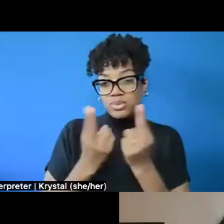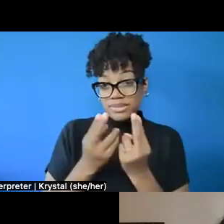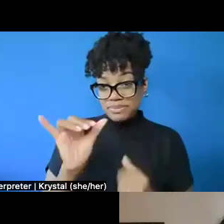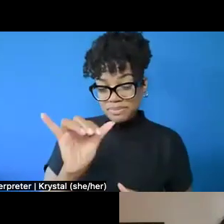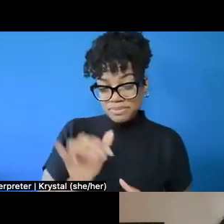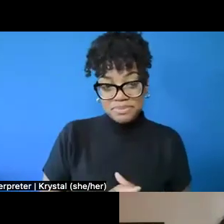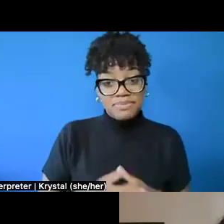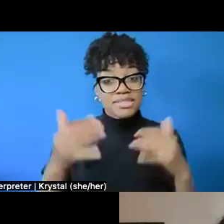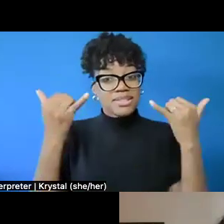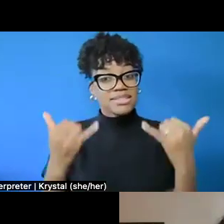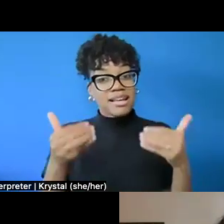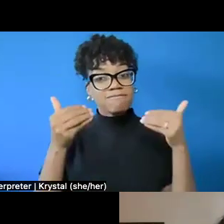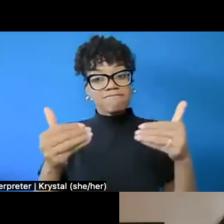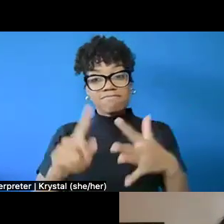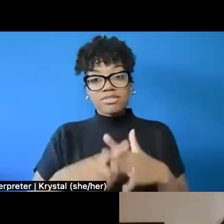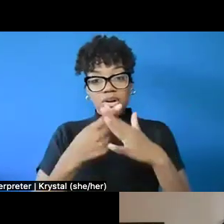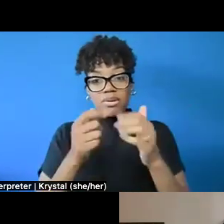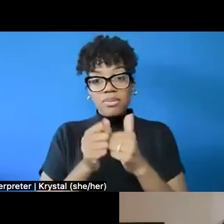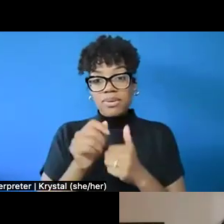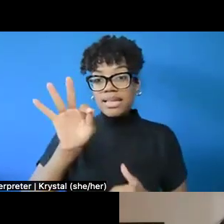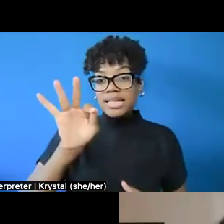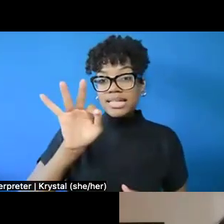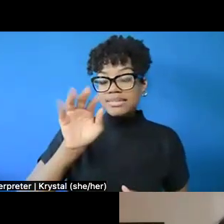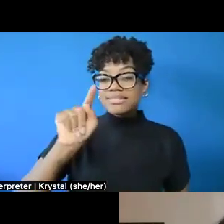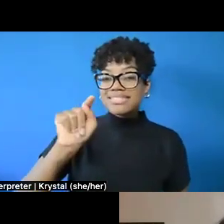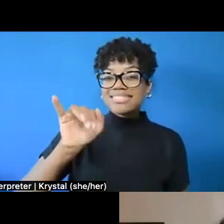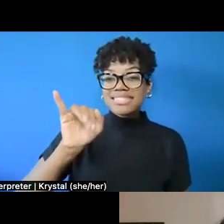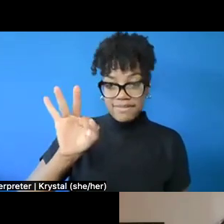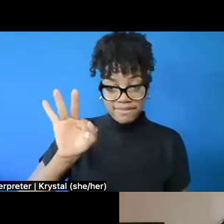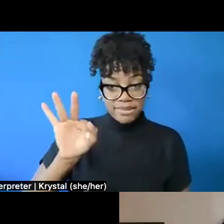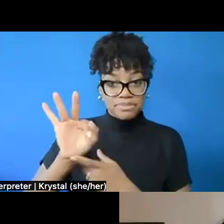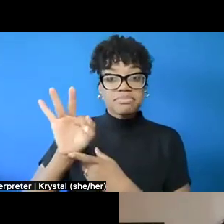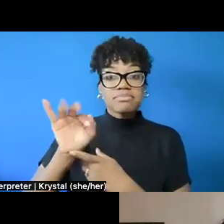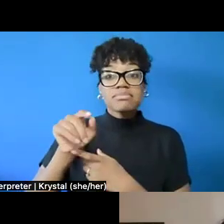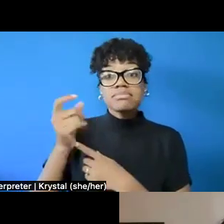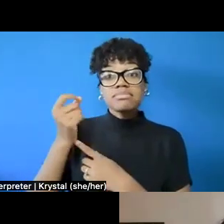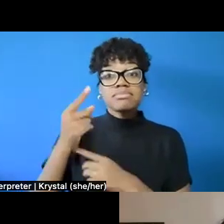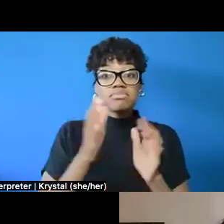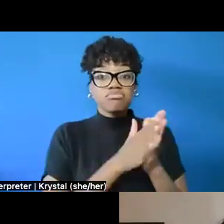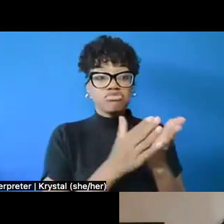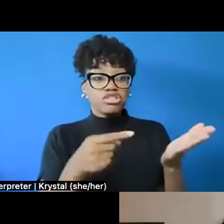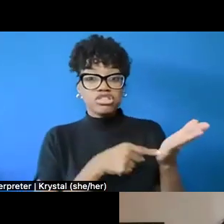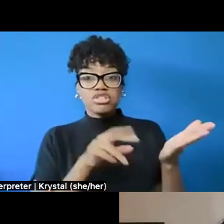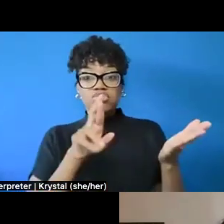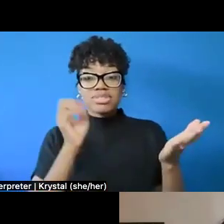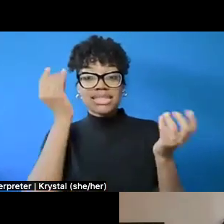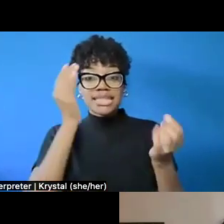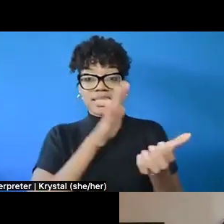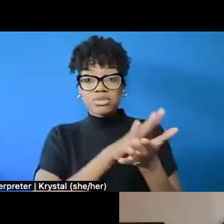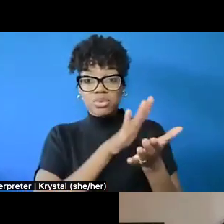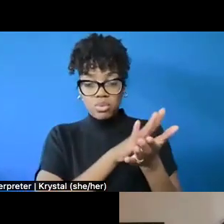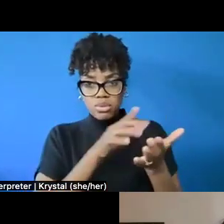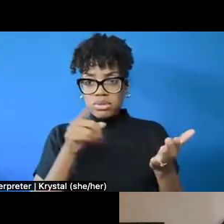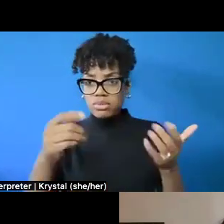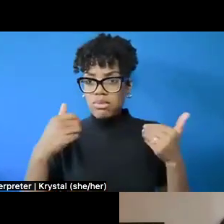start with you. In the new Rethinking Schools issue, you have a really incredible article